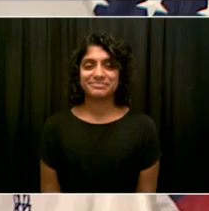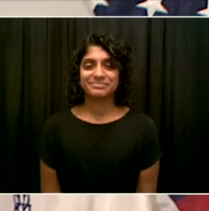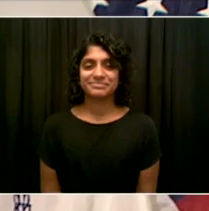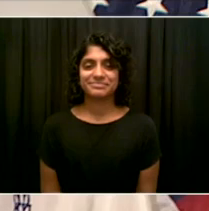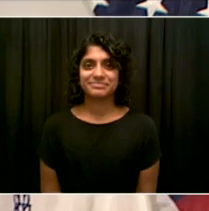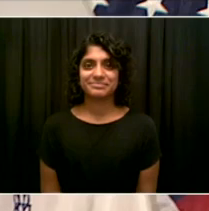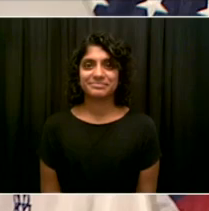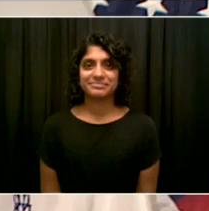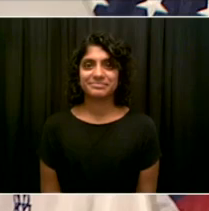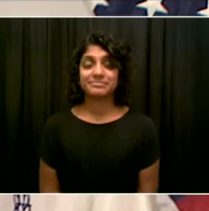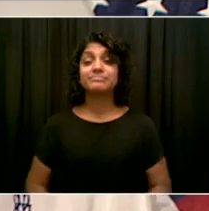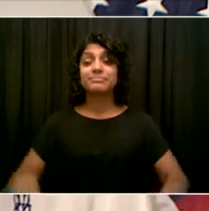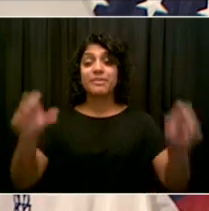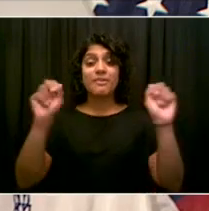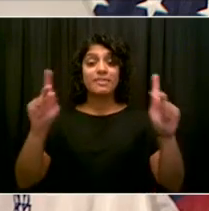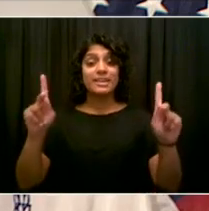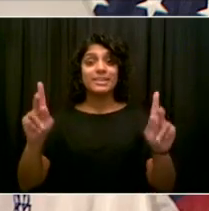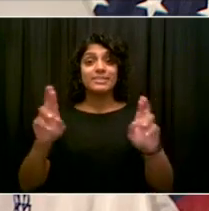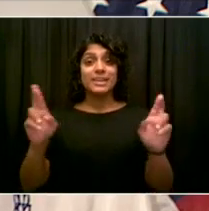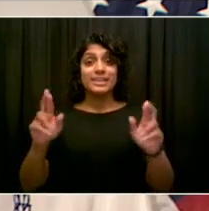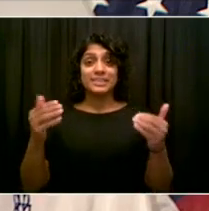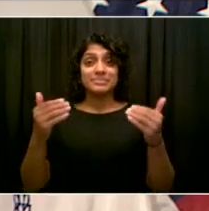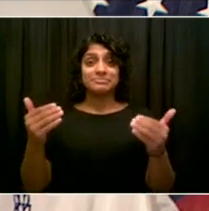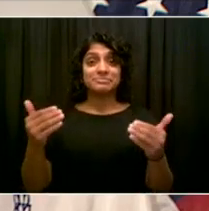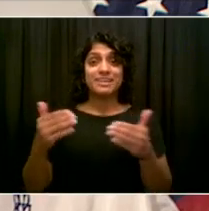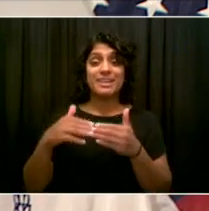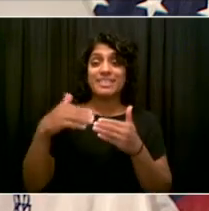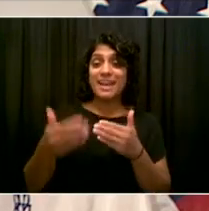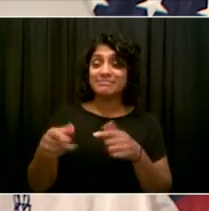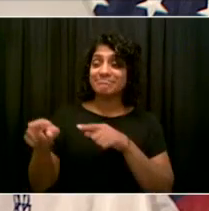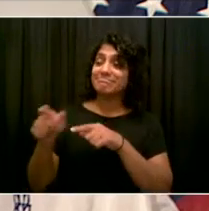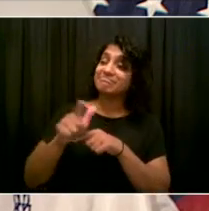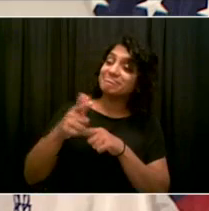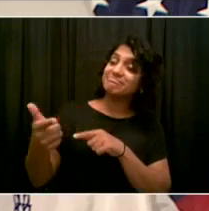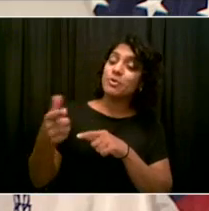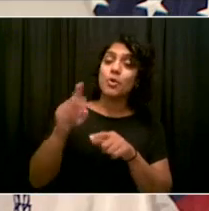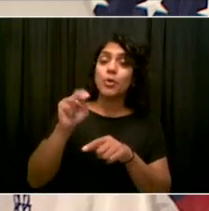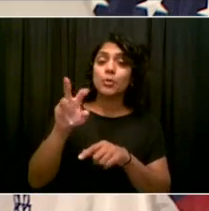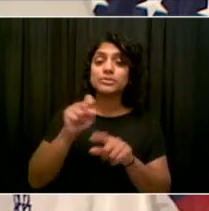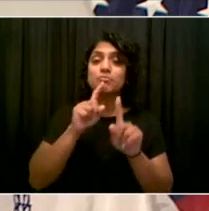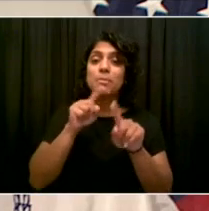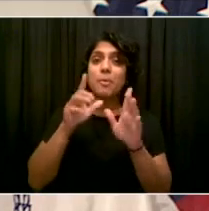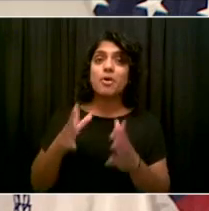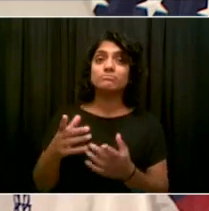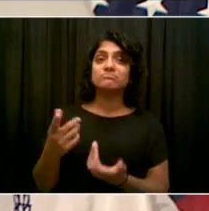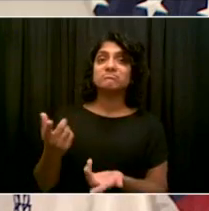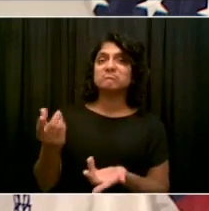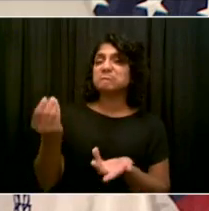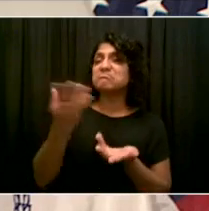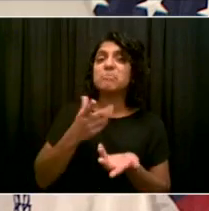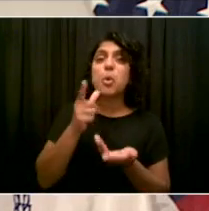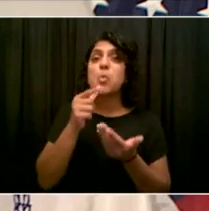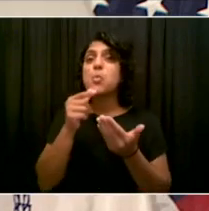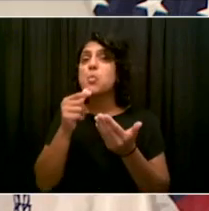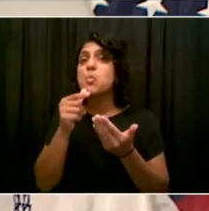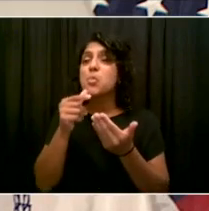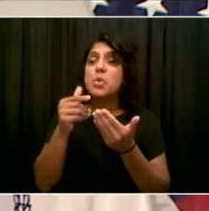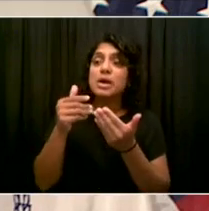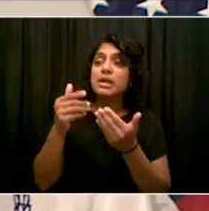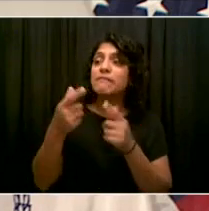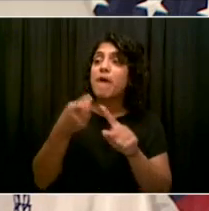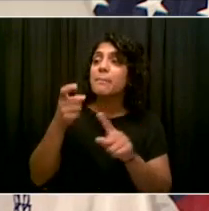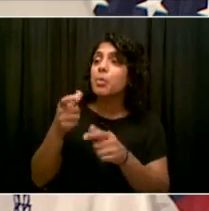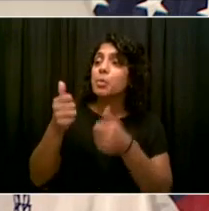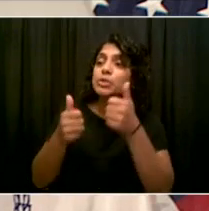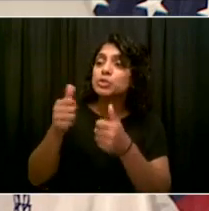turn to our colleagues in the media, and please let me know the name and outlet of each journalist. Good morning. We will now begin our